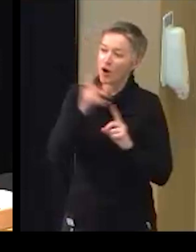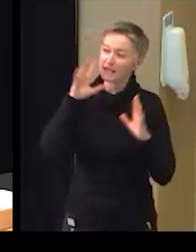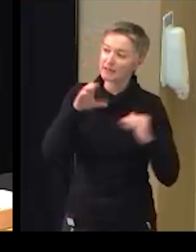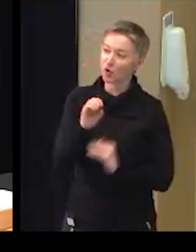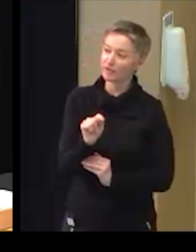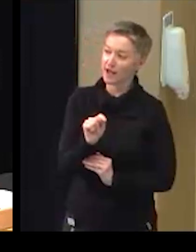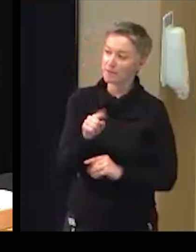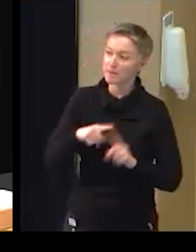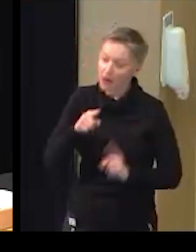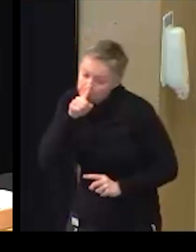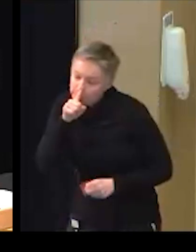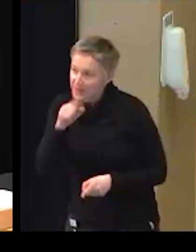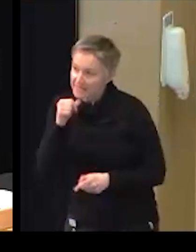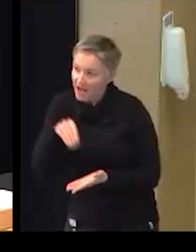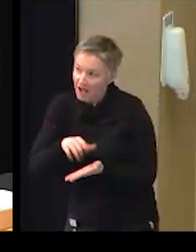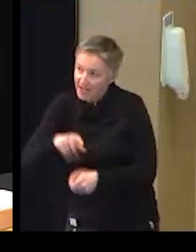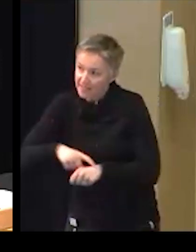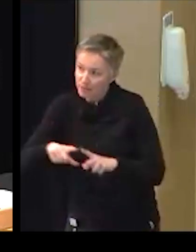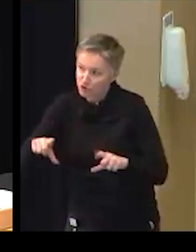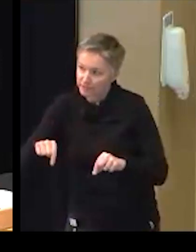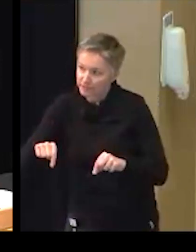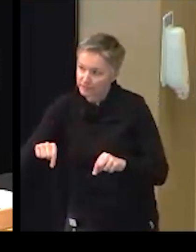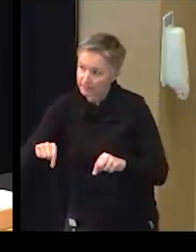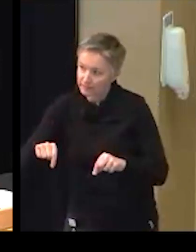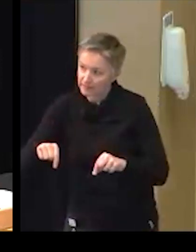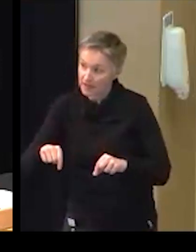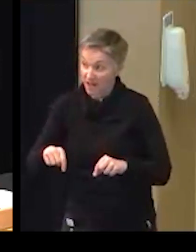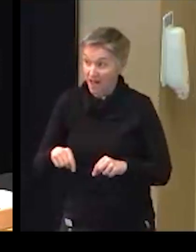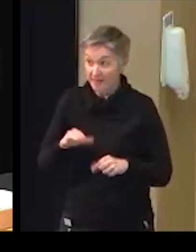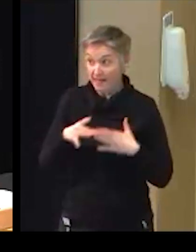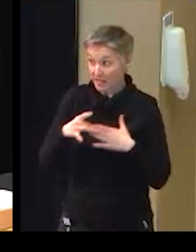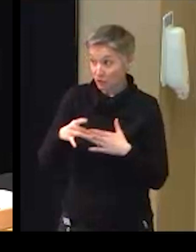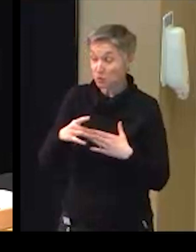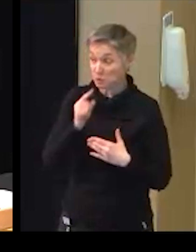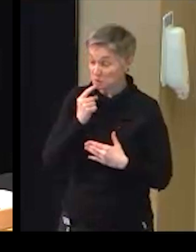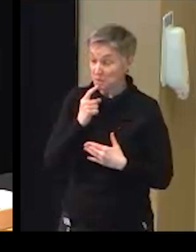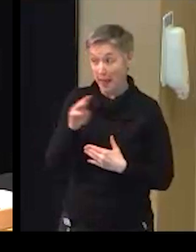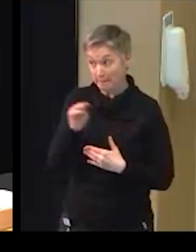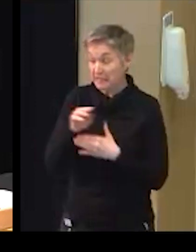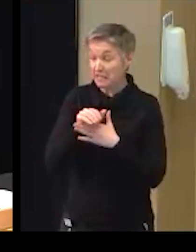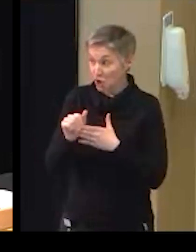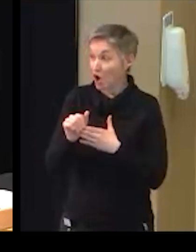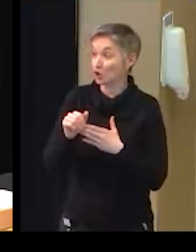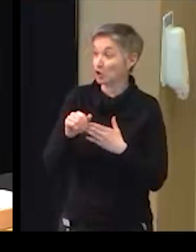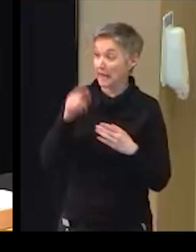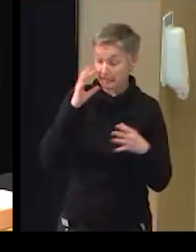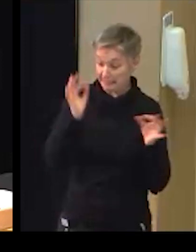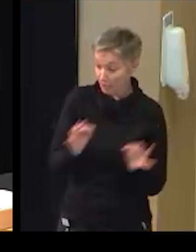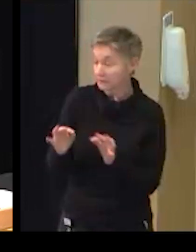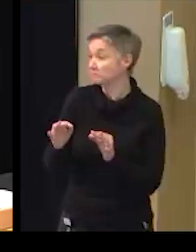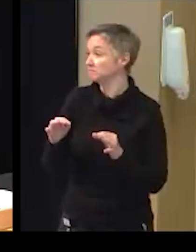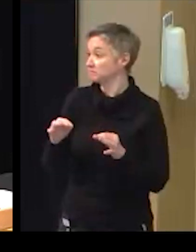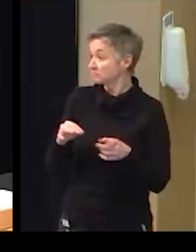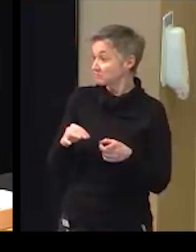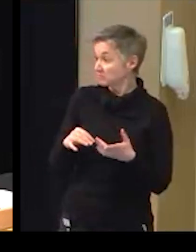the timesheet. And that resulted in significant million-dollar types of settlements and verdicts in the healthcare